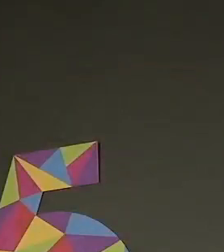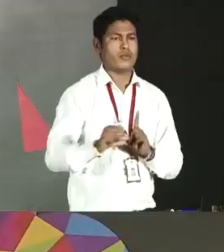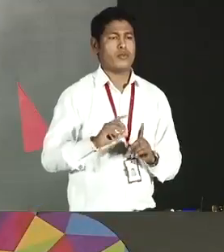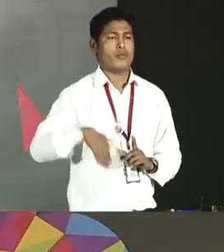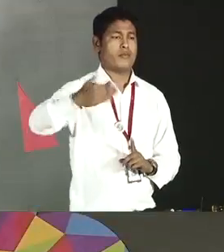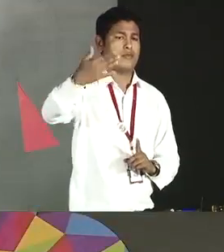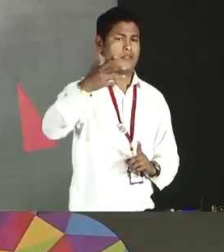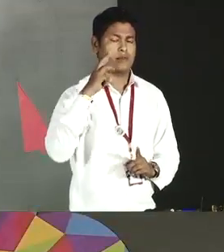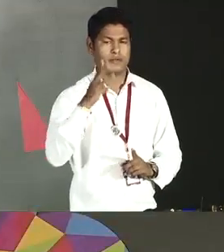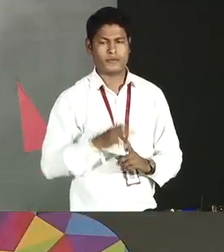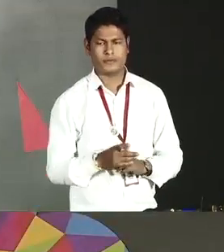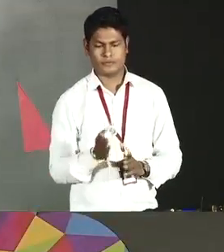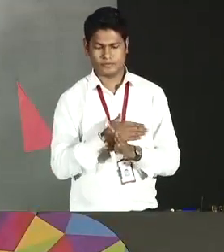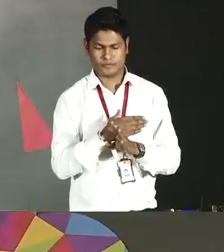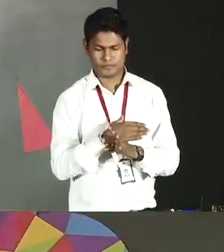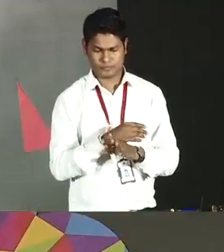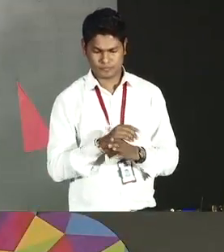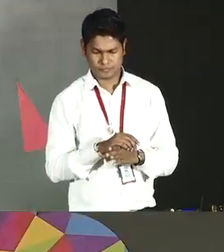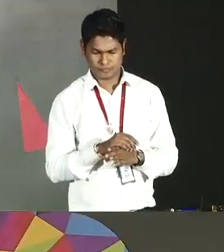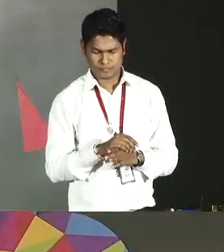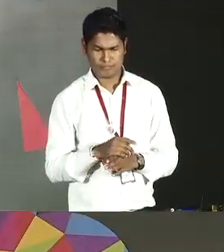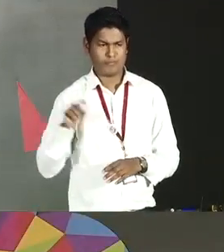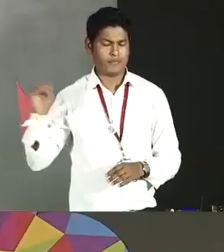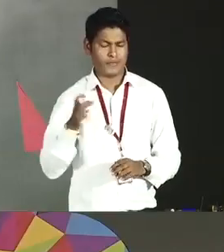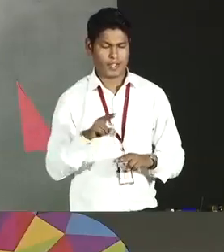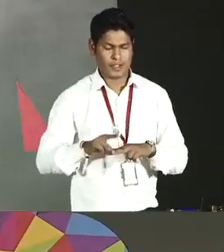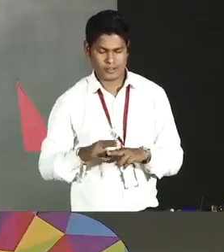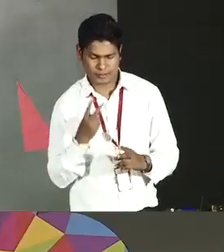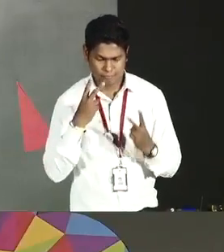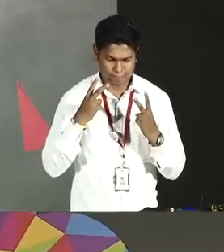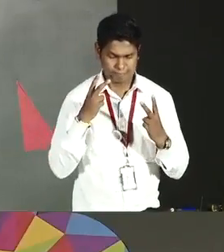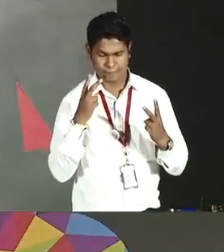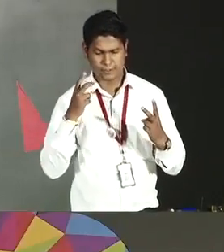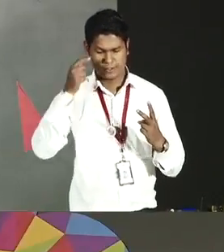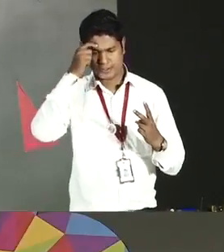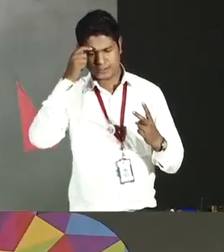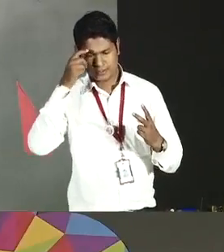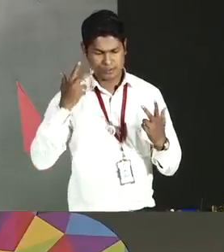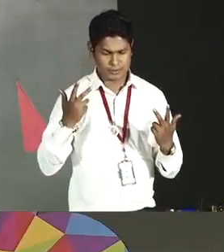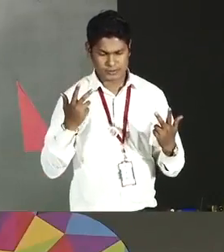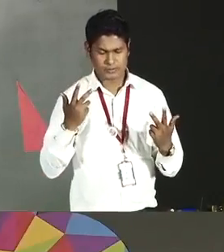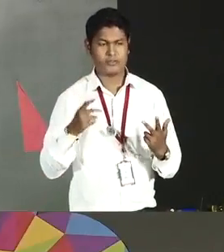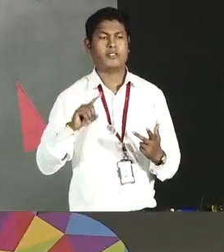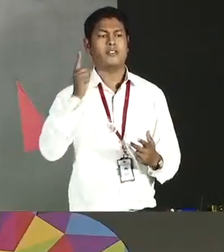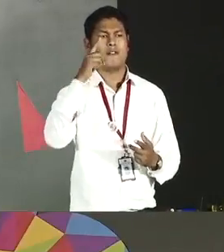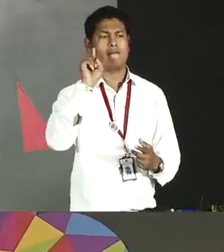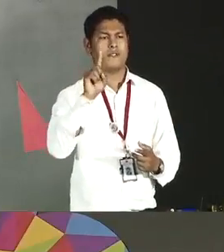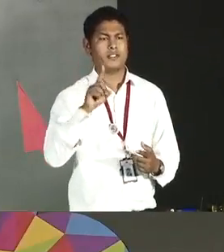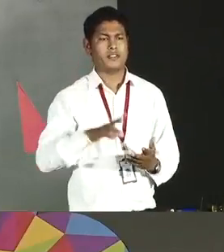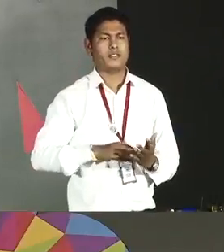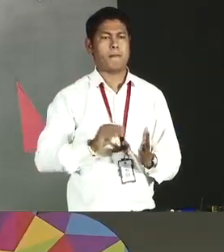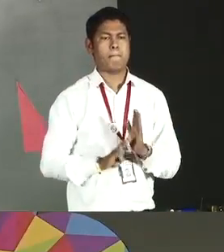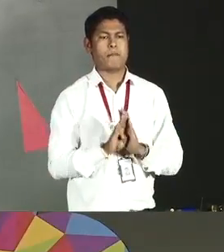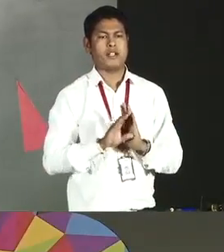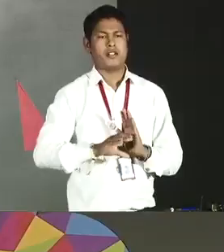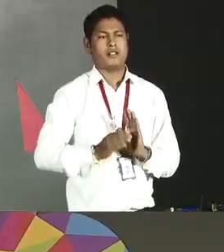And so what we think about when we first sat down to solve this problem is, if you want to find needles in haystacks, let's build a machine to